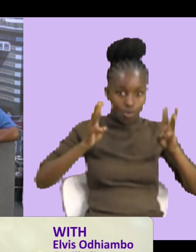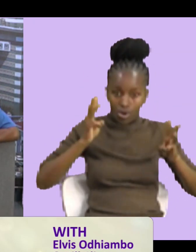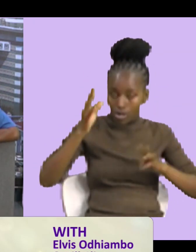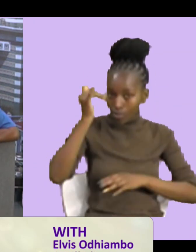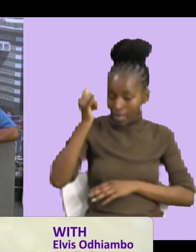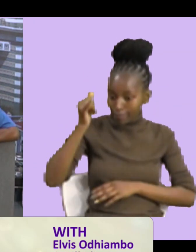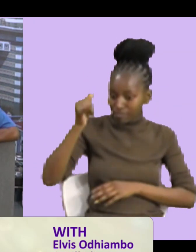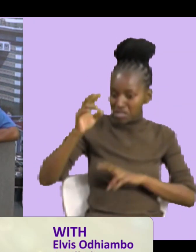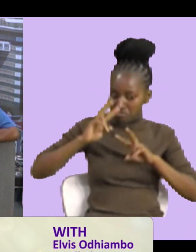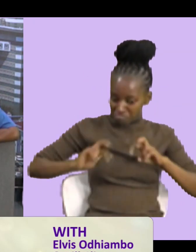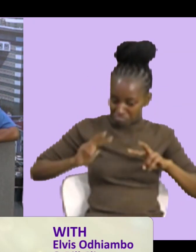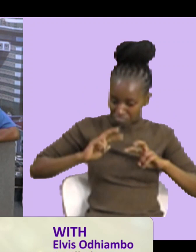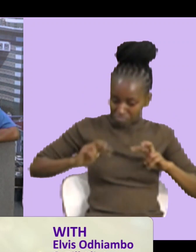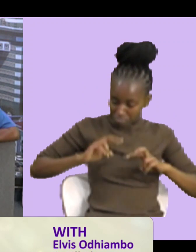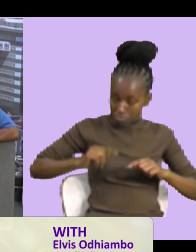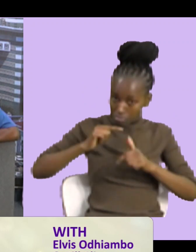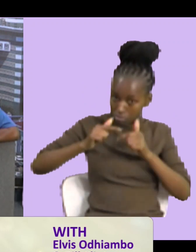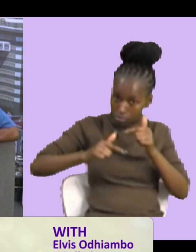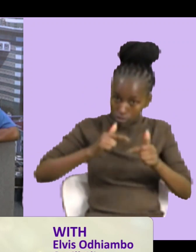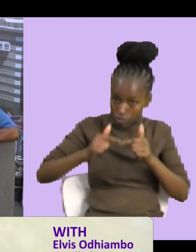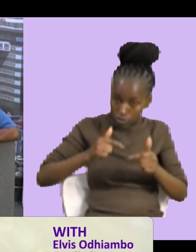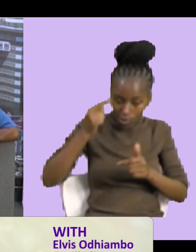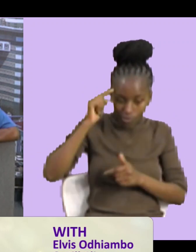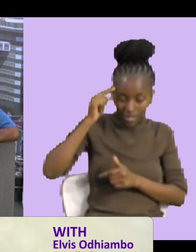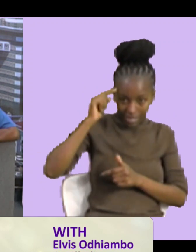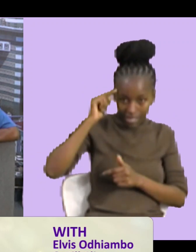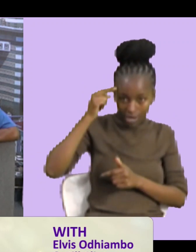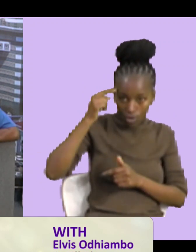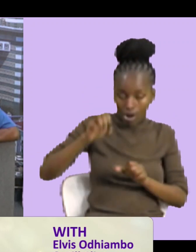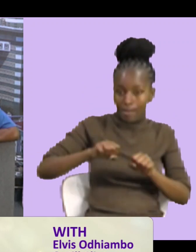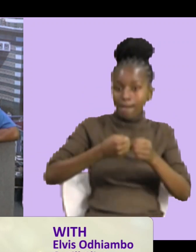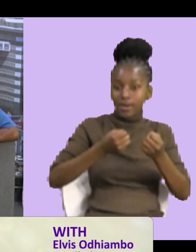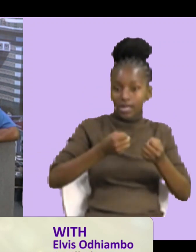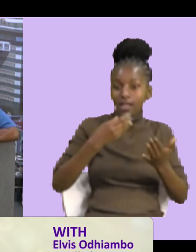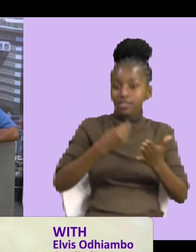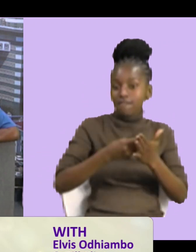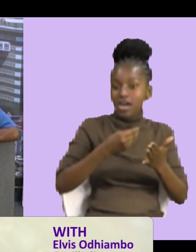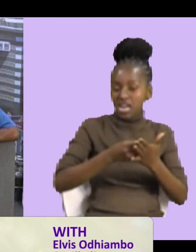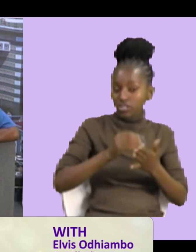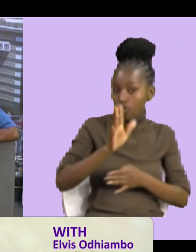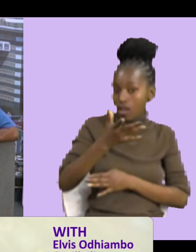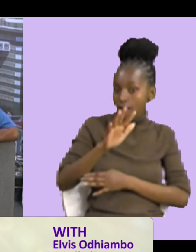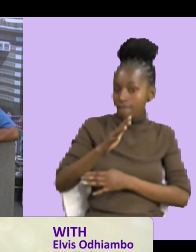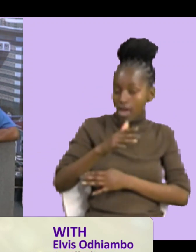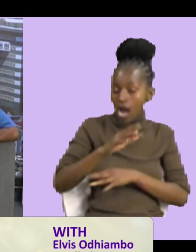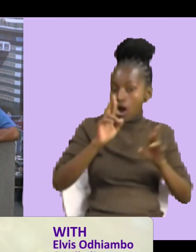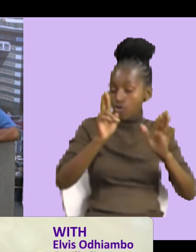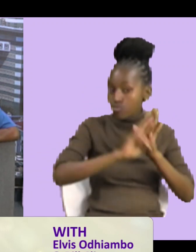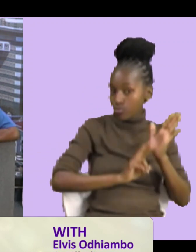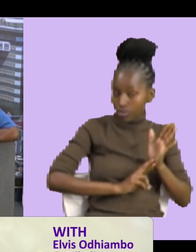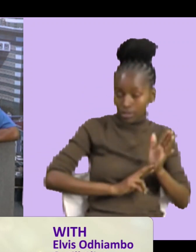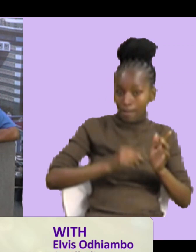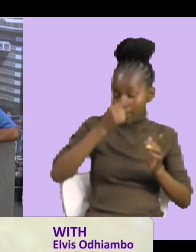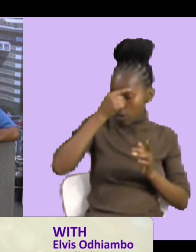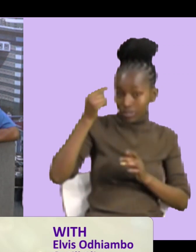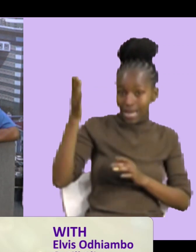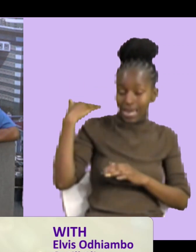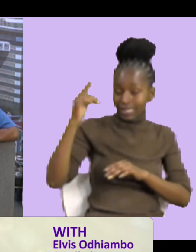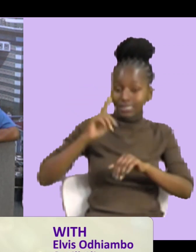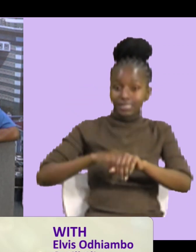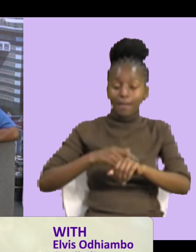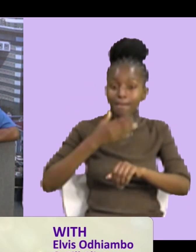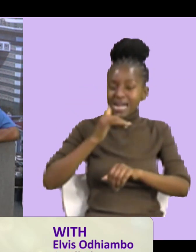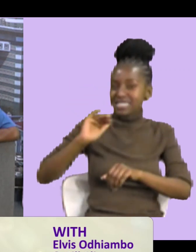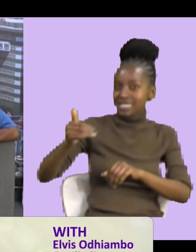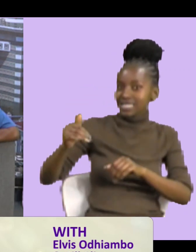other investigations because of breaching financial fair play rules. And remember, sometime last season, Man City were really lucky for them